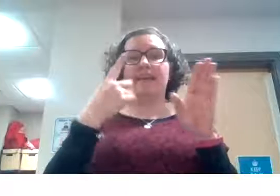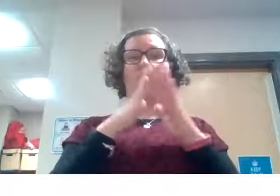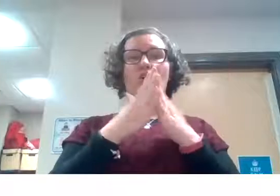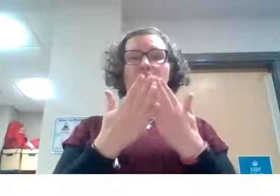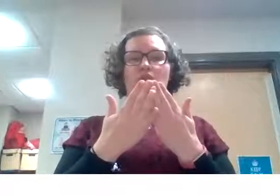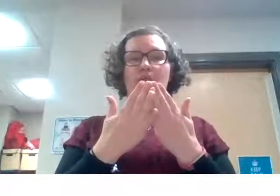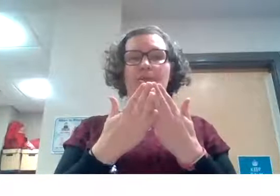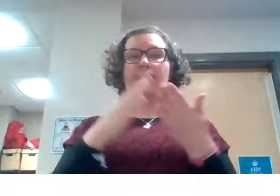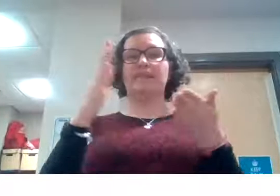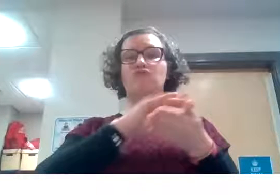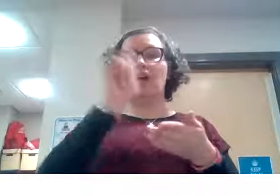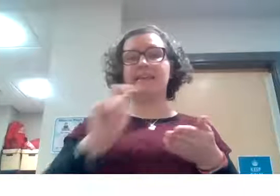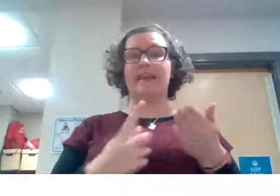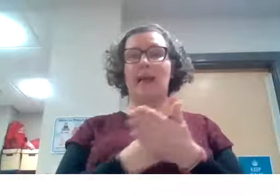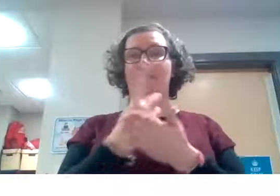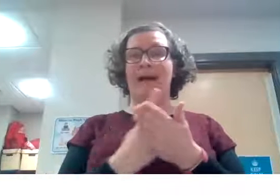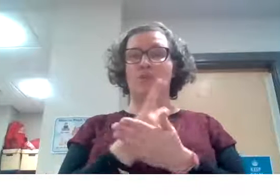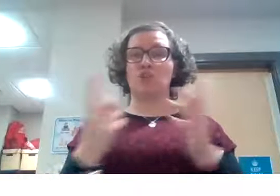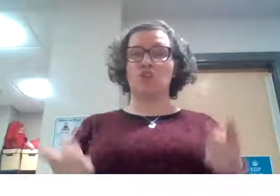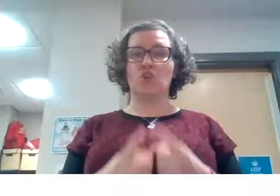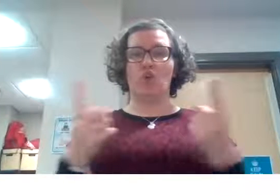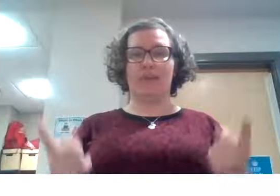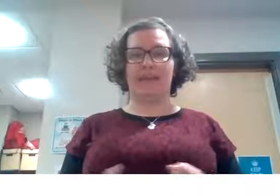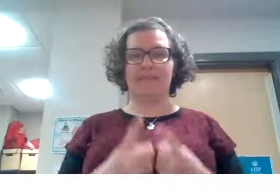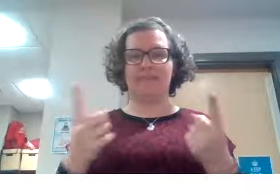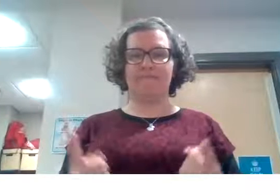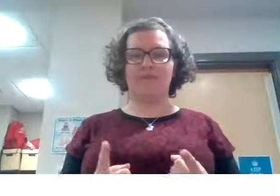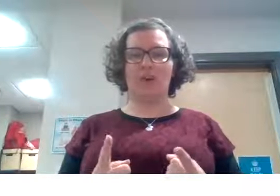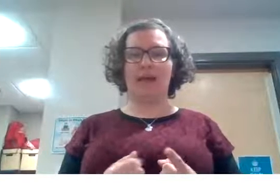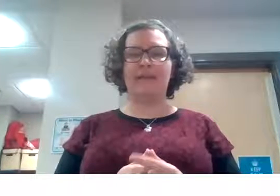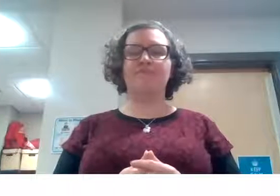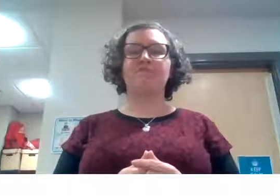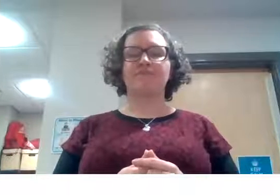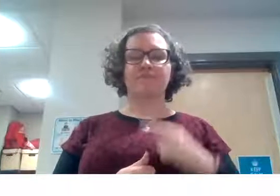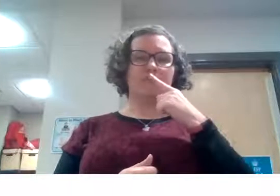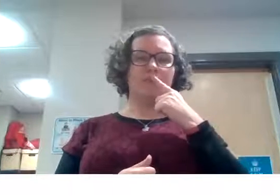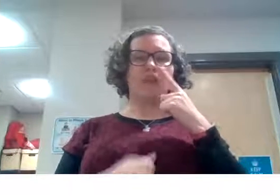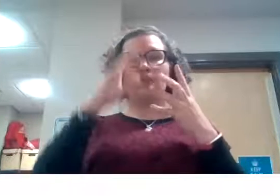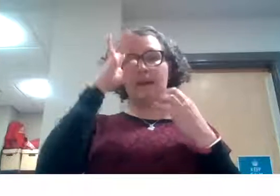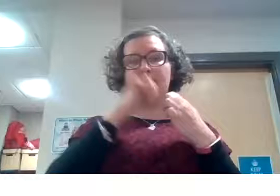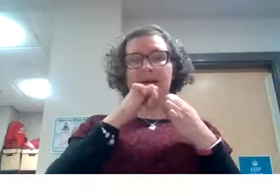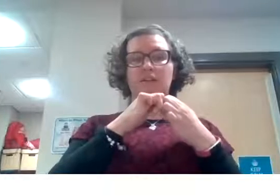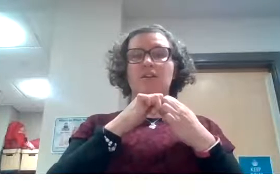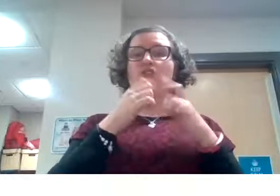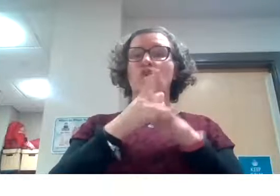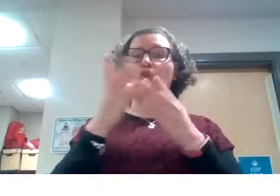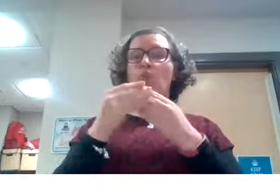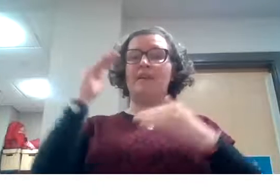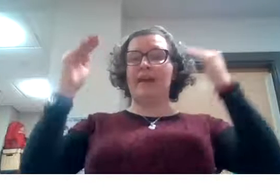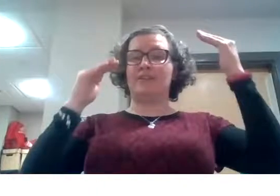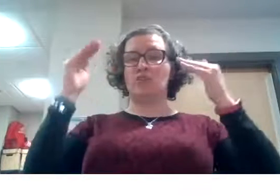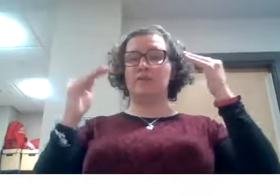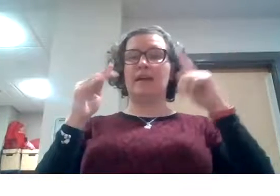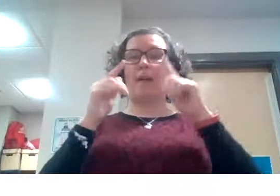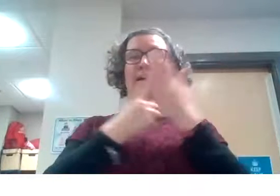have the Year 1 book. It's writing about toys. Okay, remember, talk